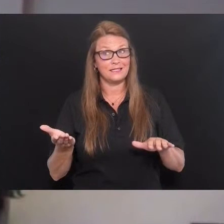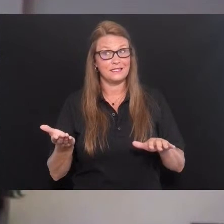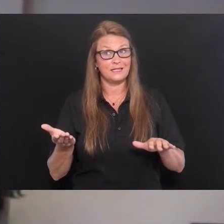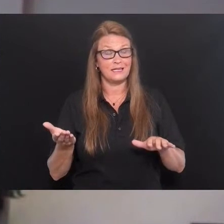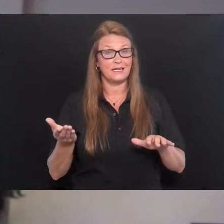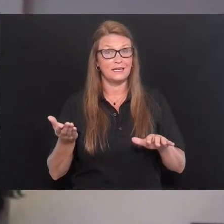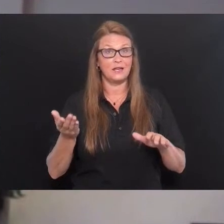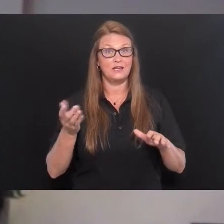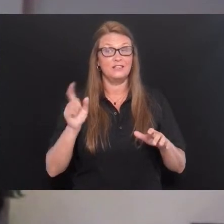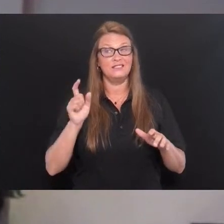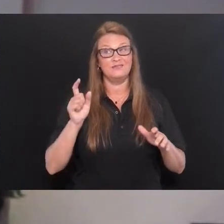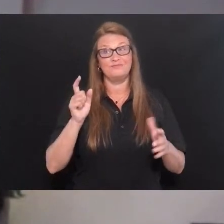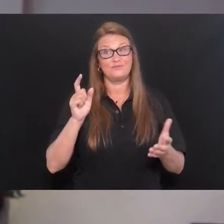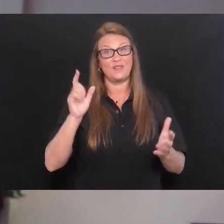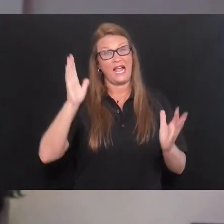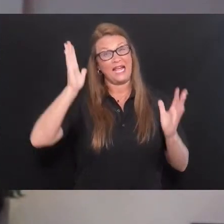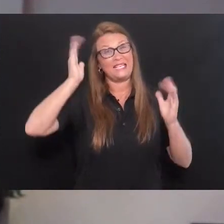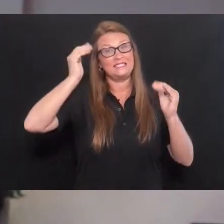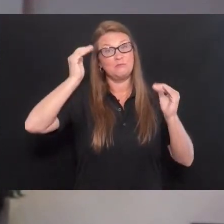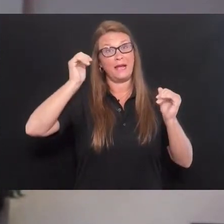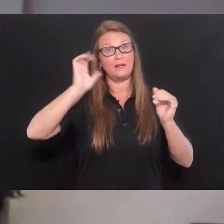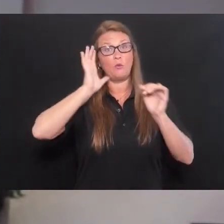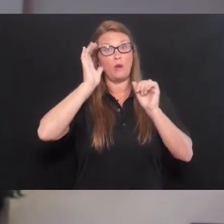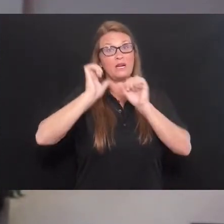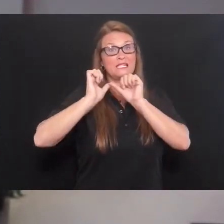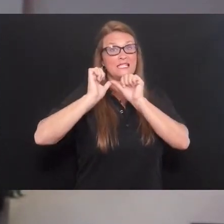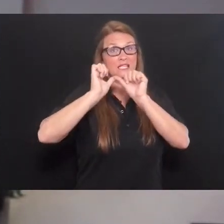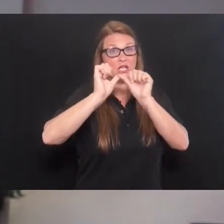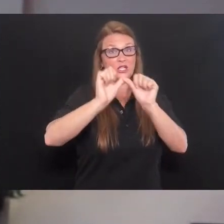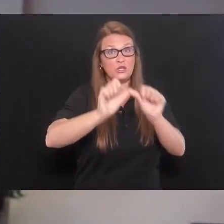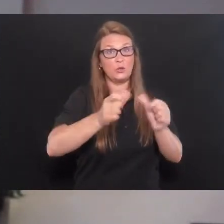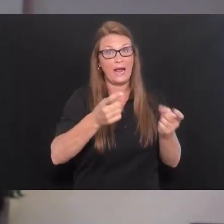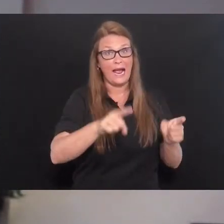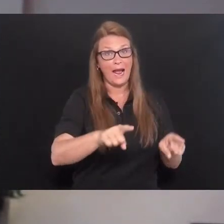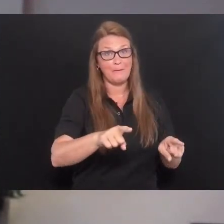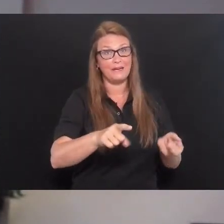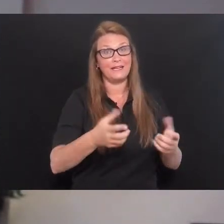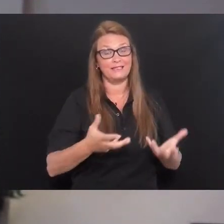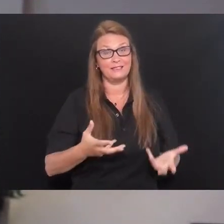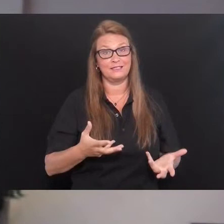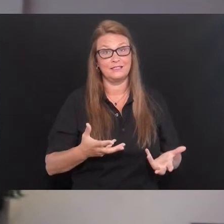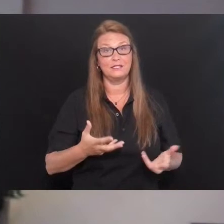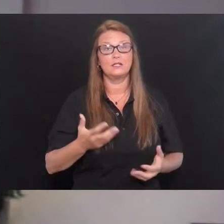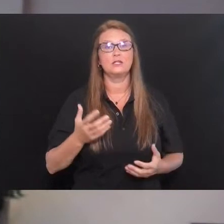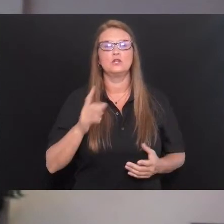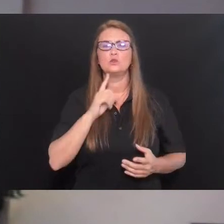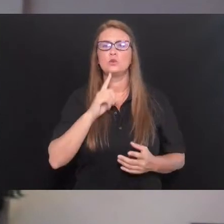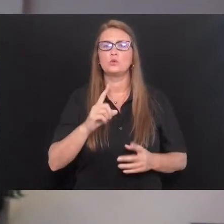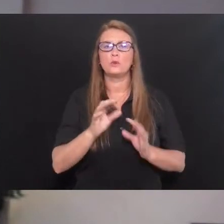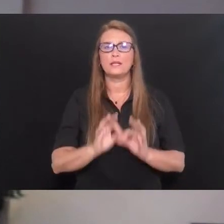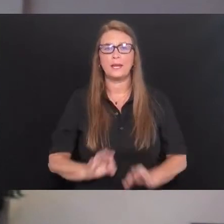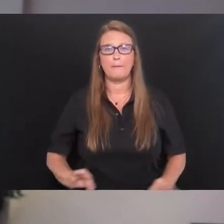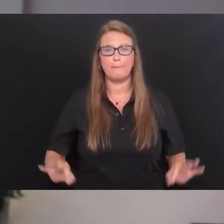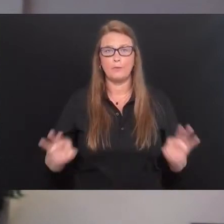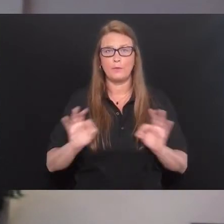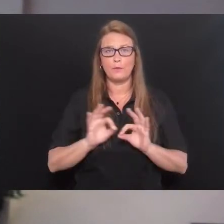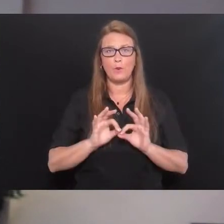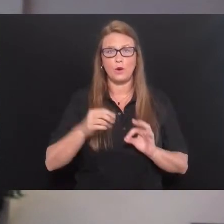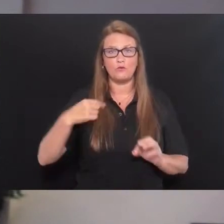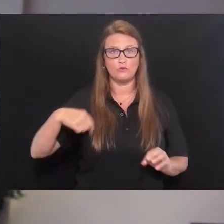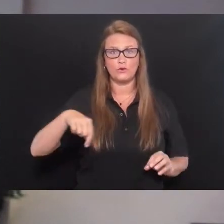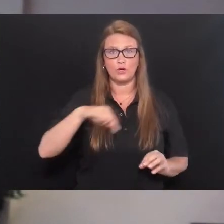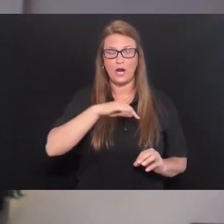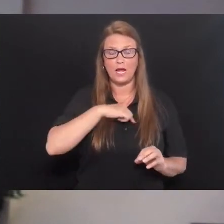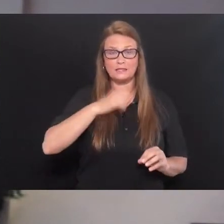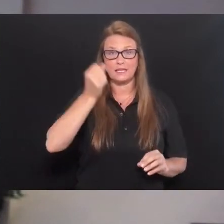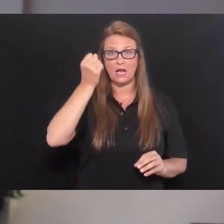longer indicator that we anticipate will follow. So it's really important for us all to be very cognizant